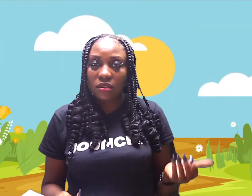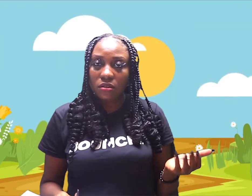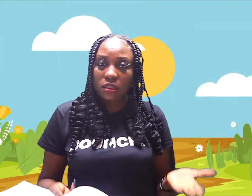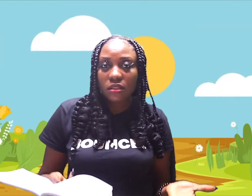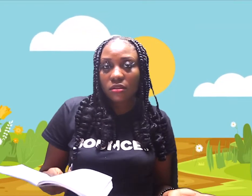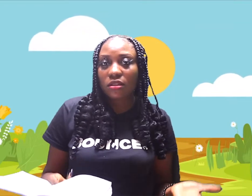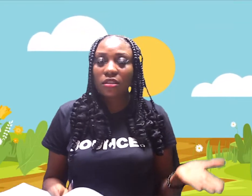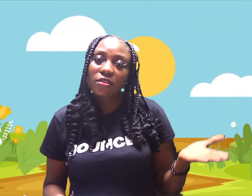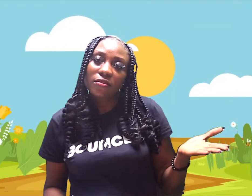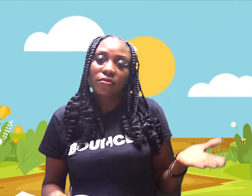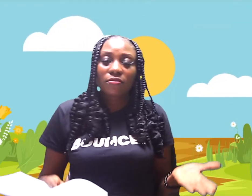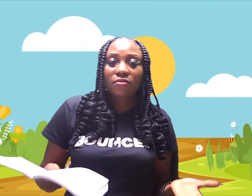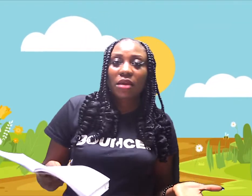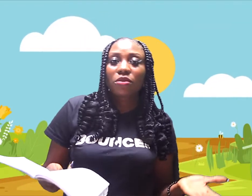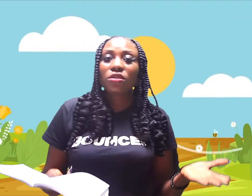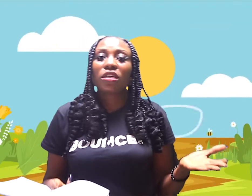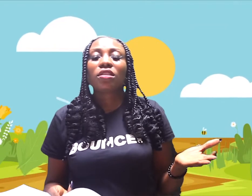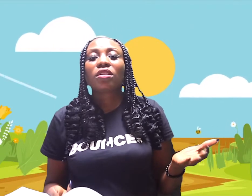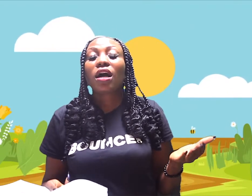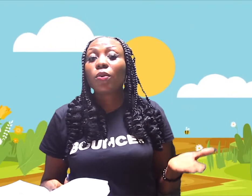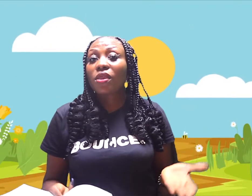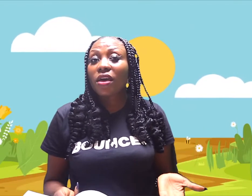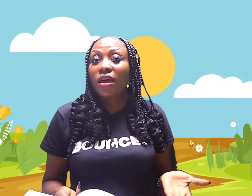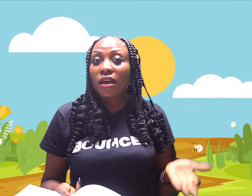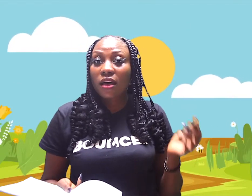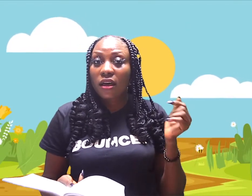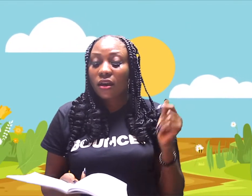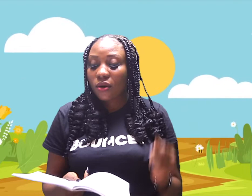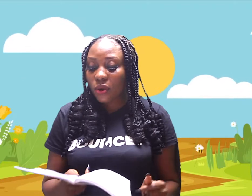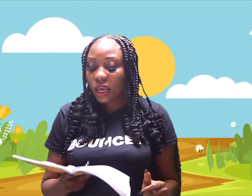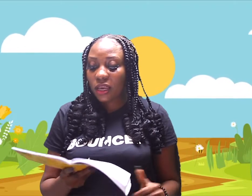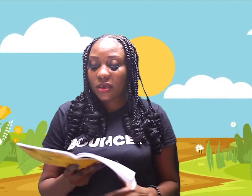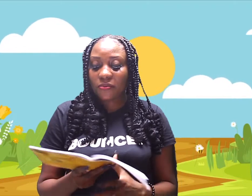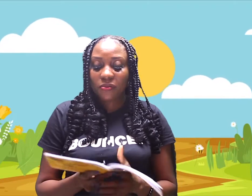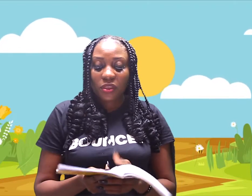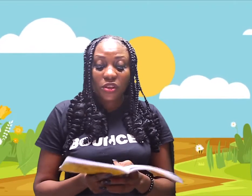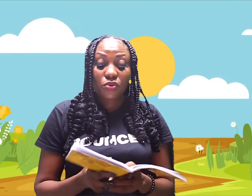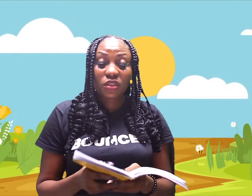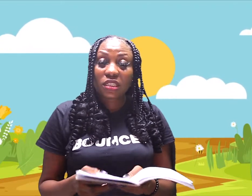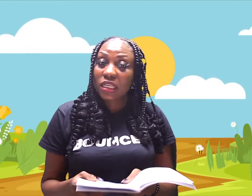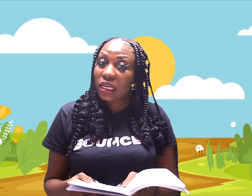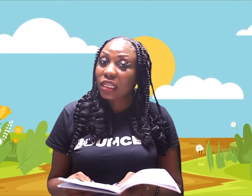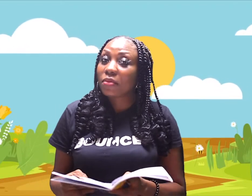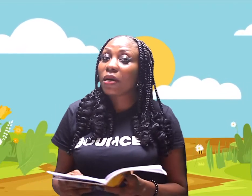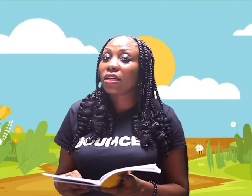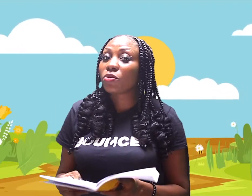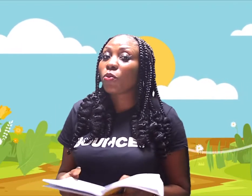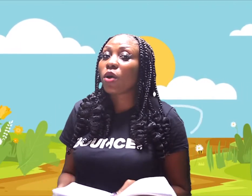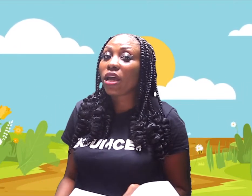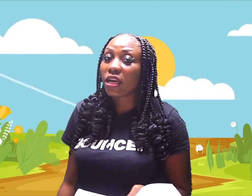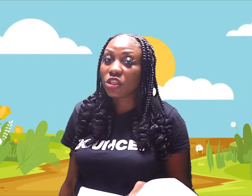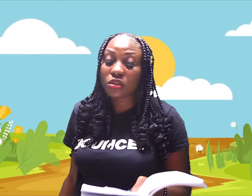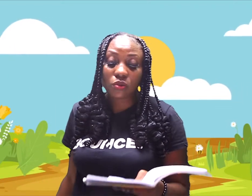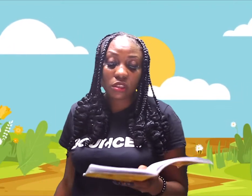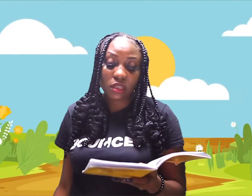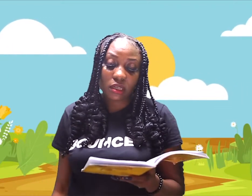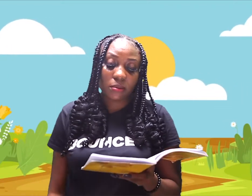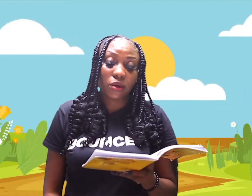to find. Sword. Bible students, are we there? Okay. you will see the part where John was talking